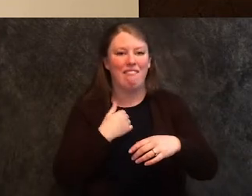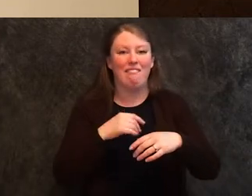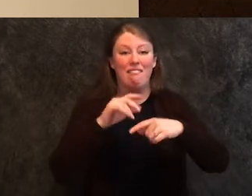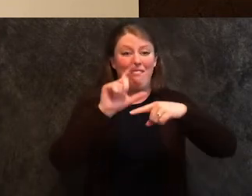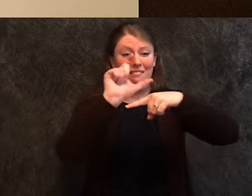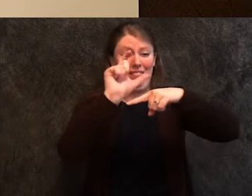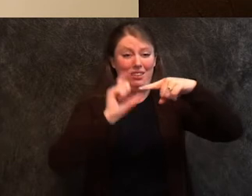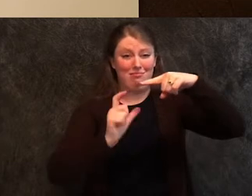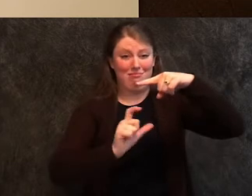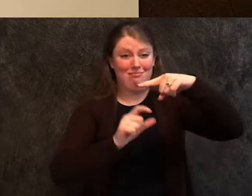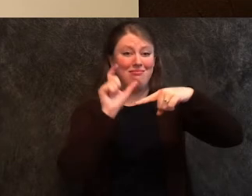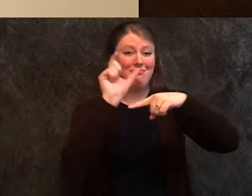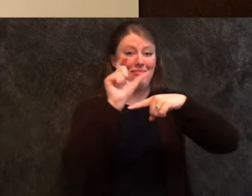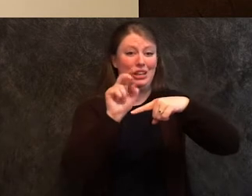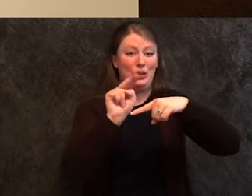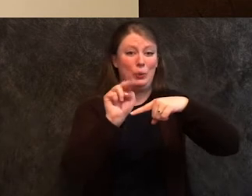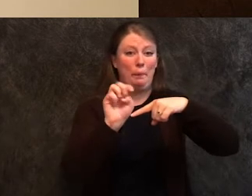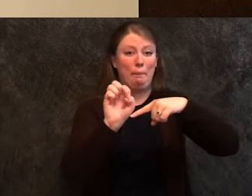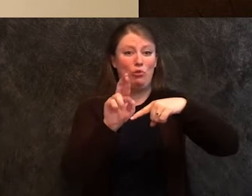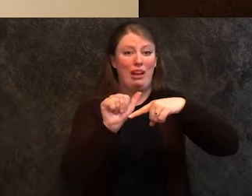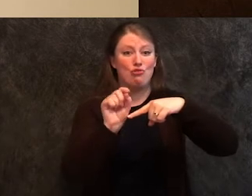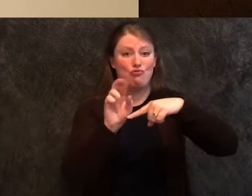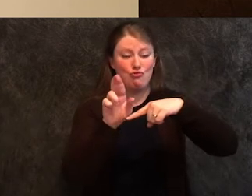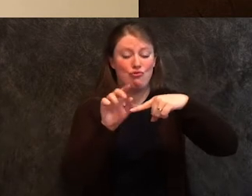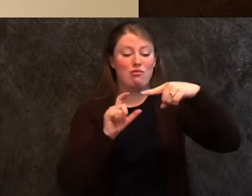right? This is called an improper